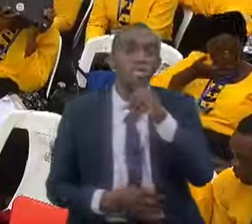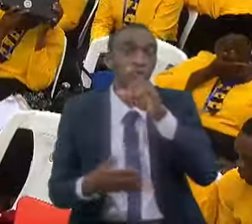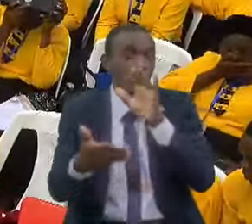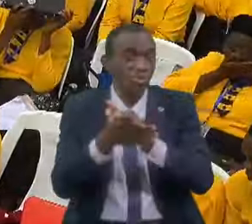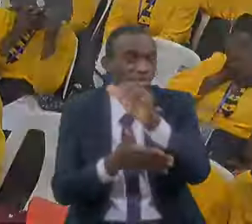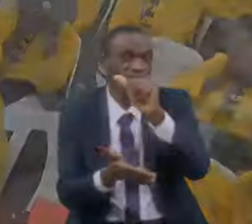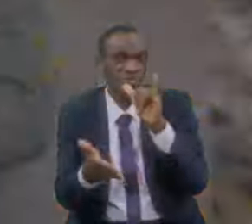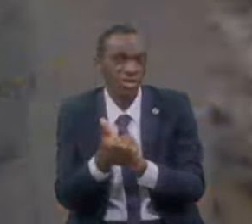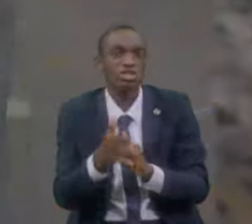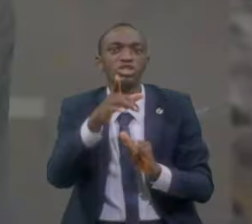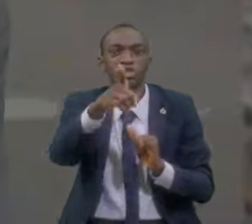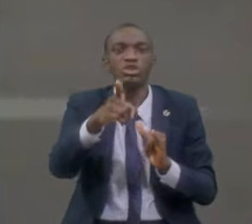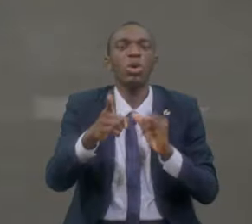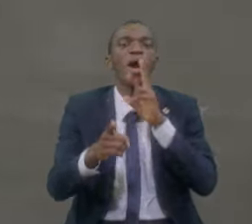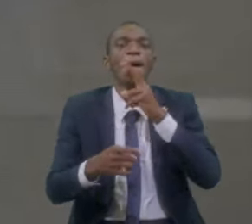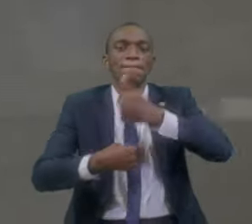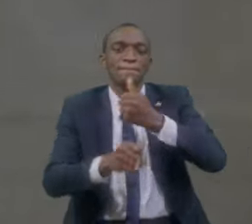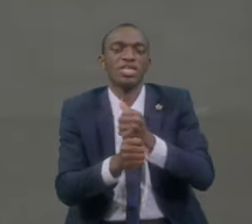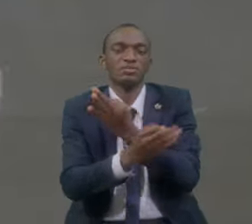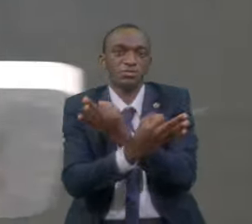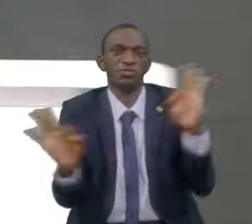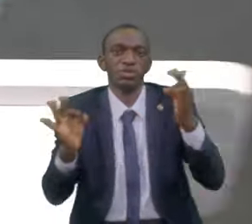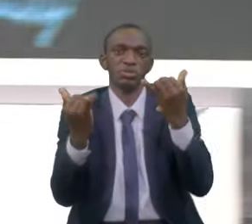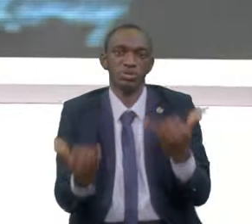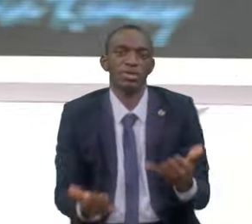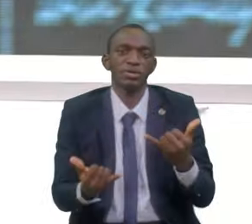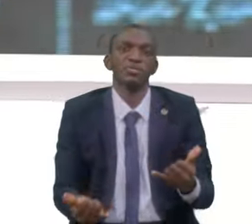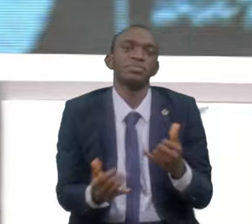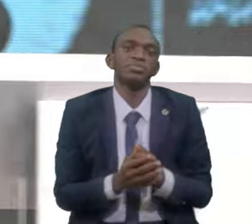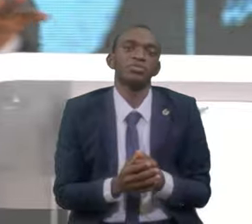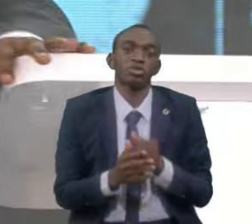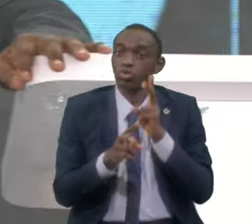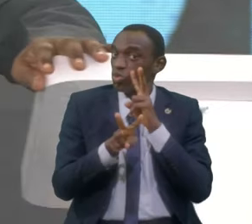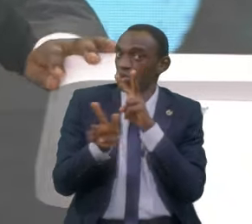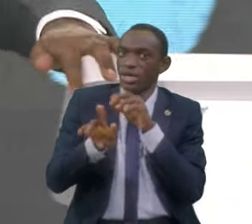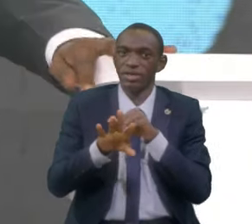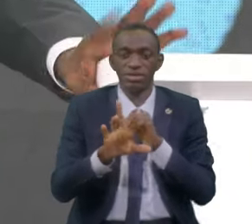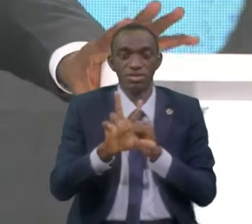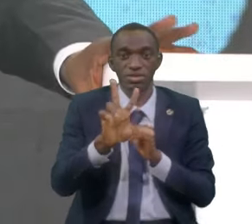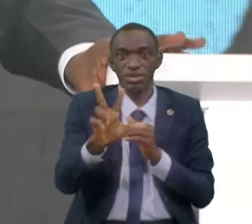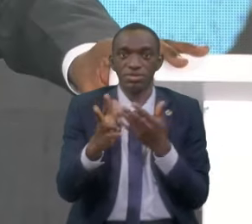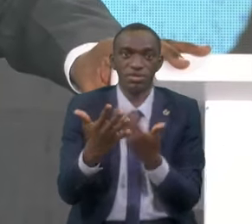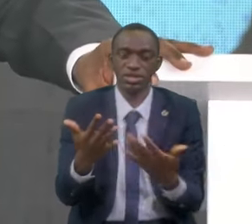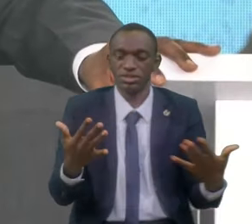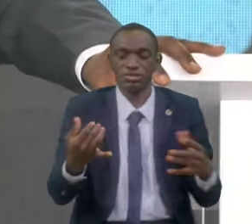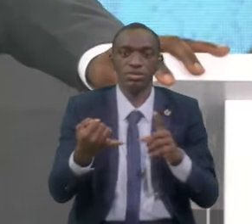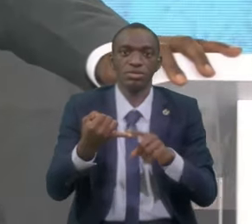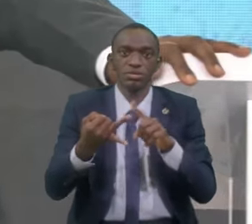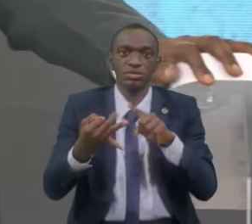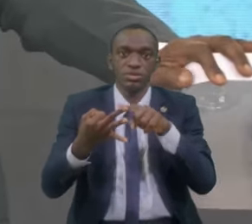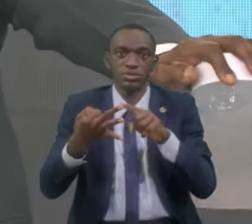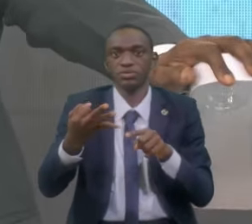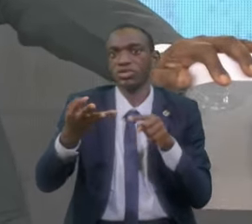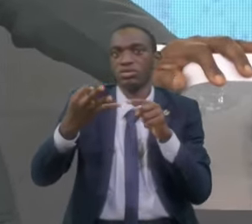are set free today. Look at three things here. Number one, looking